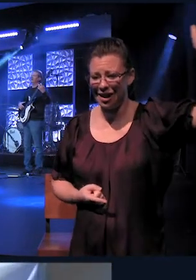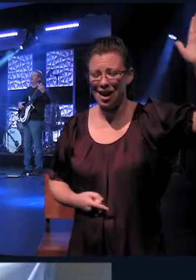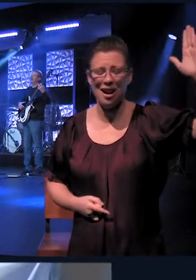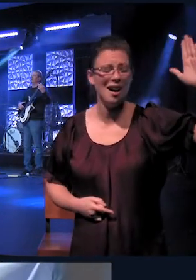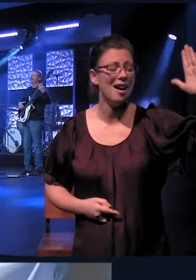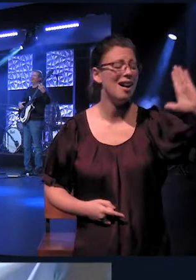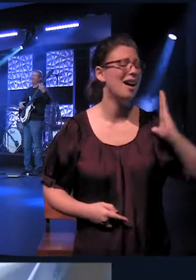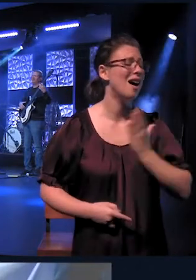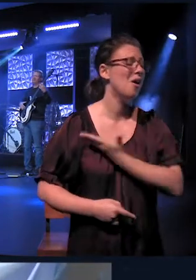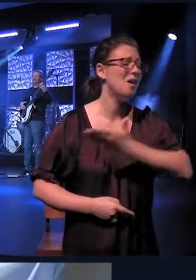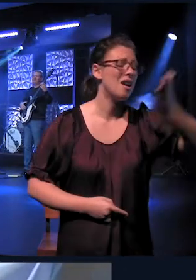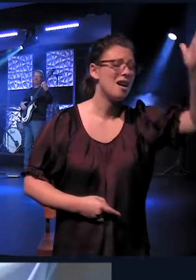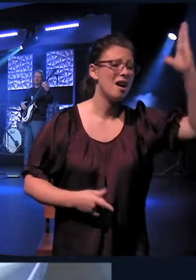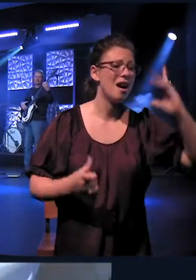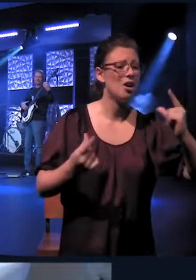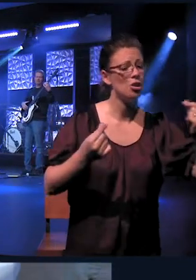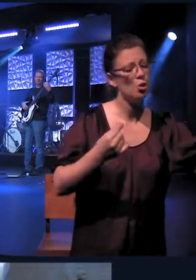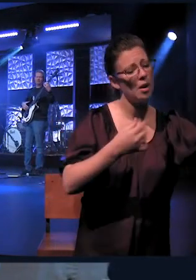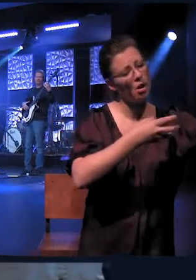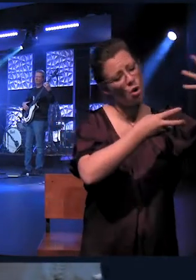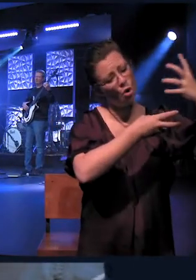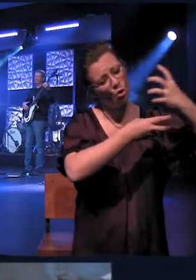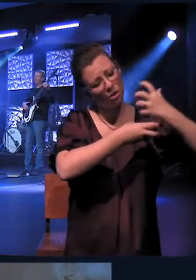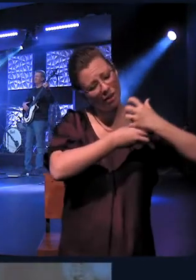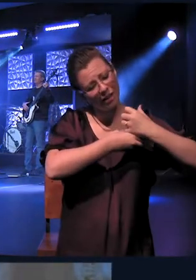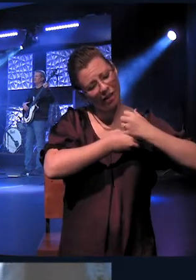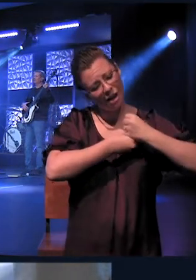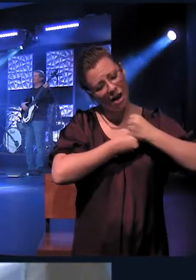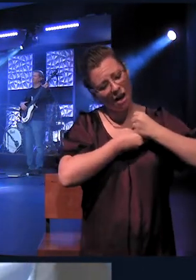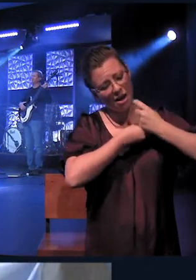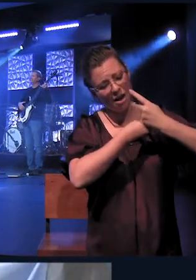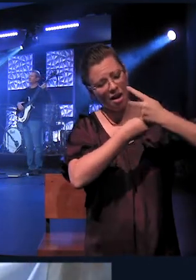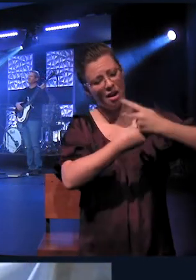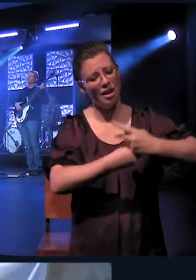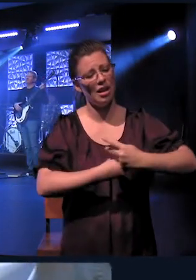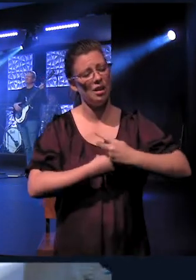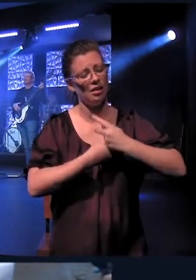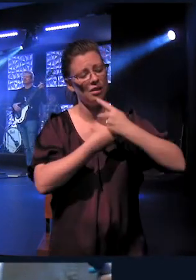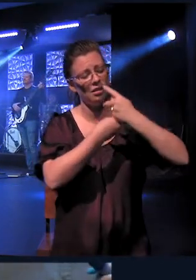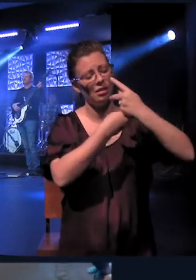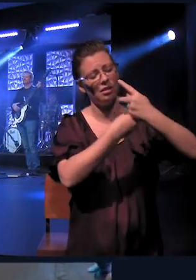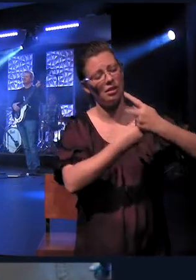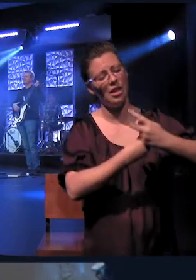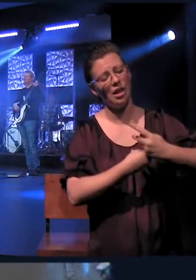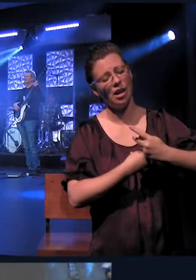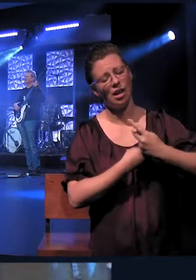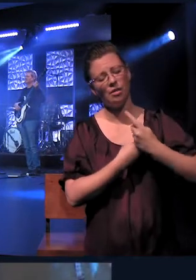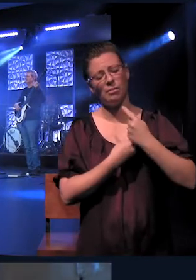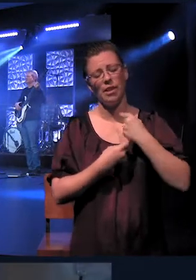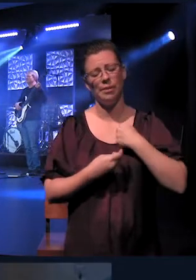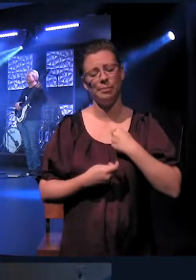our God is holding on.